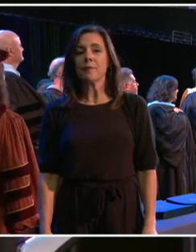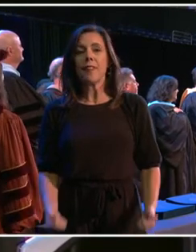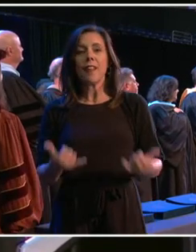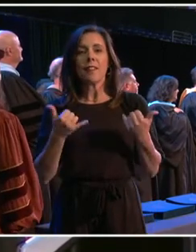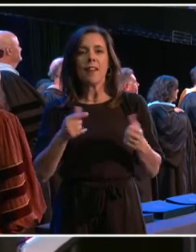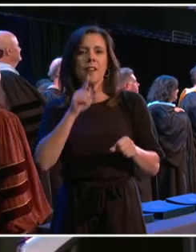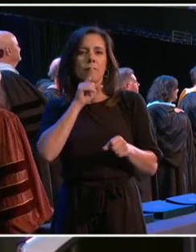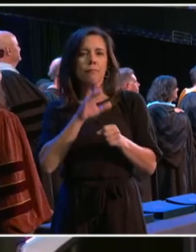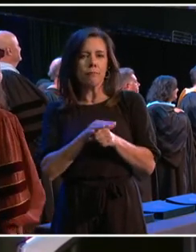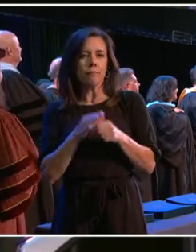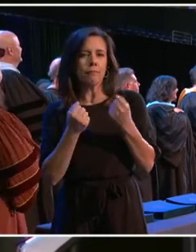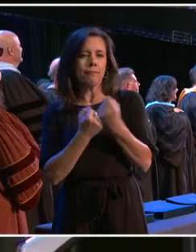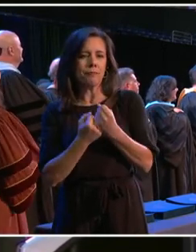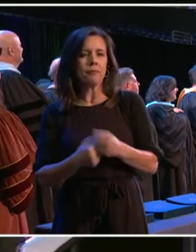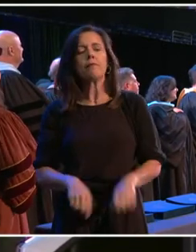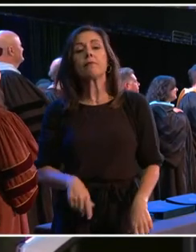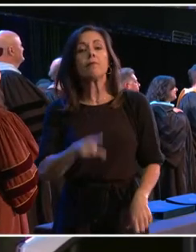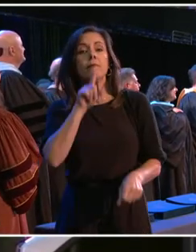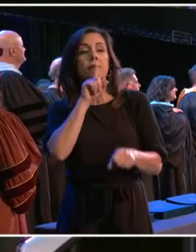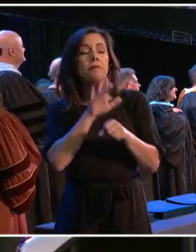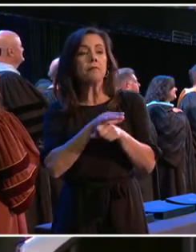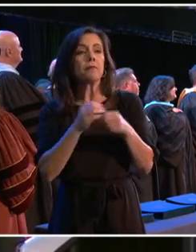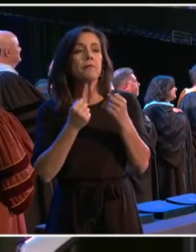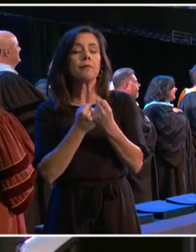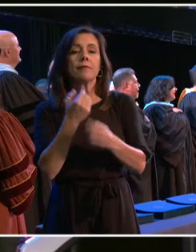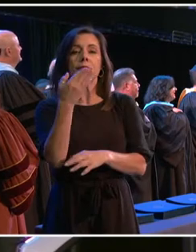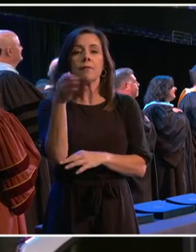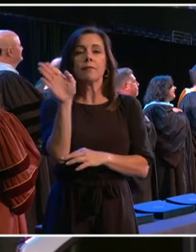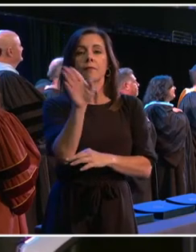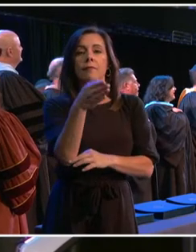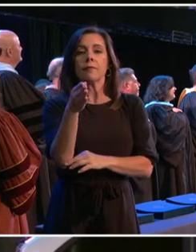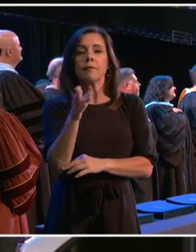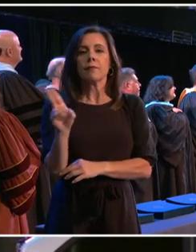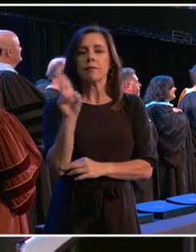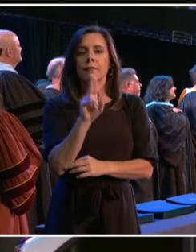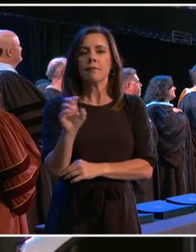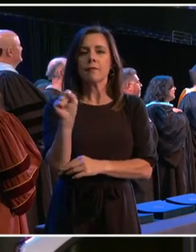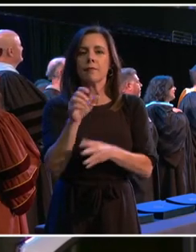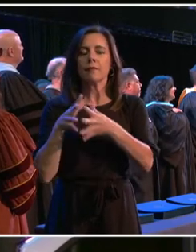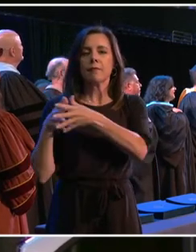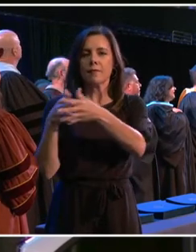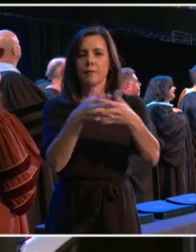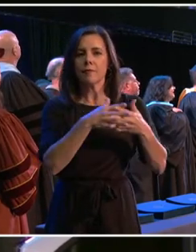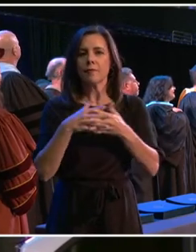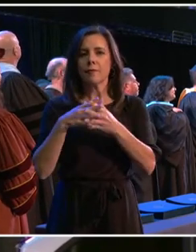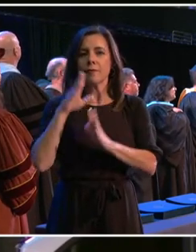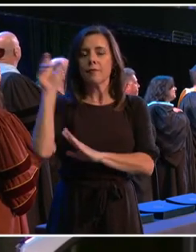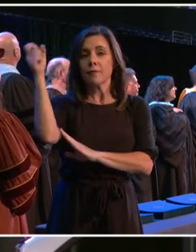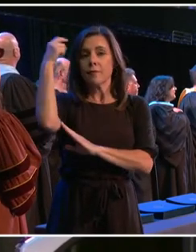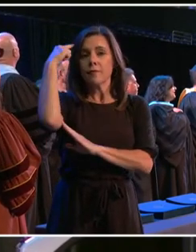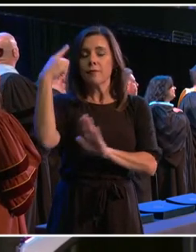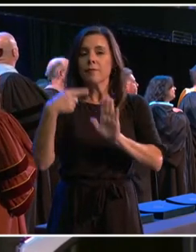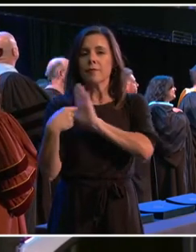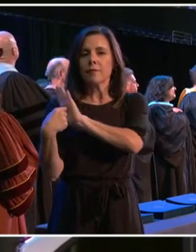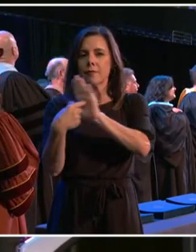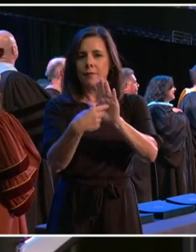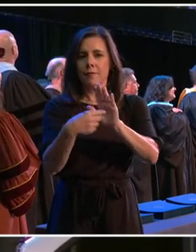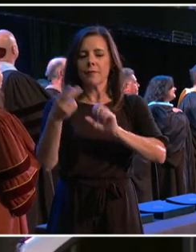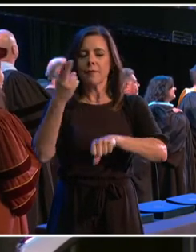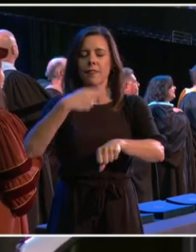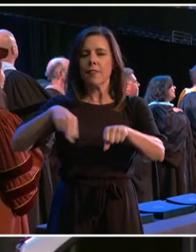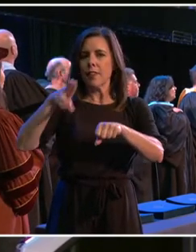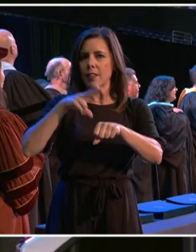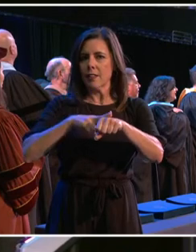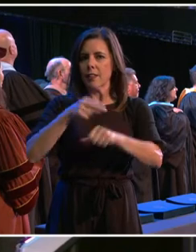Pledge of Allegiance. I pledge allegiance to the flag of the United States of America and to the republic for which it